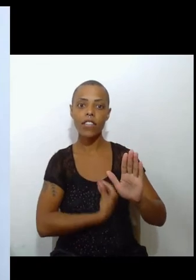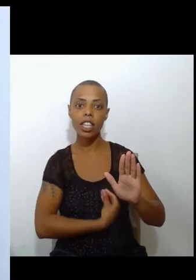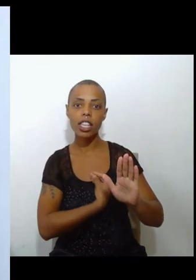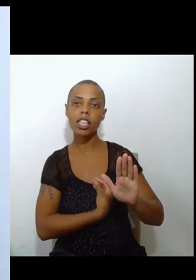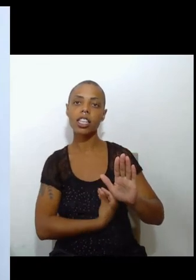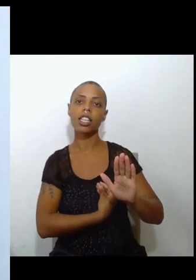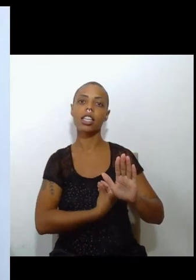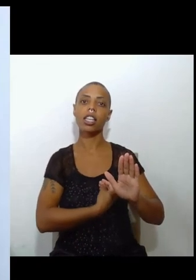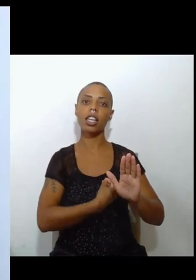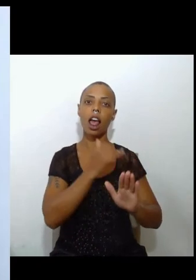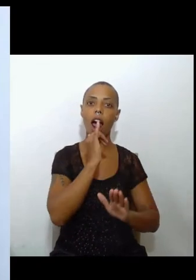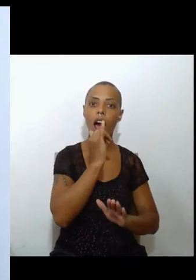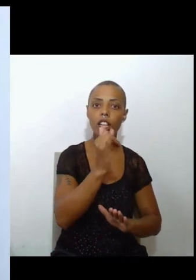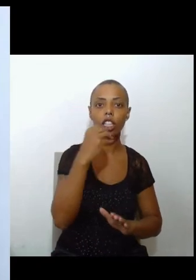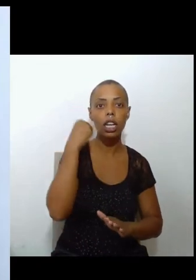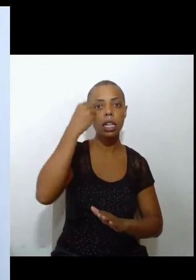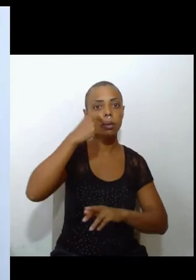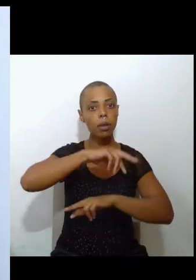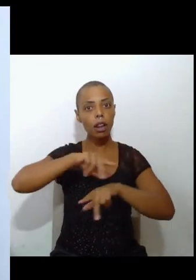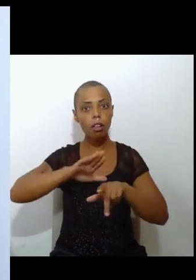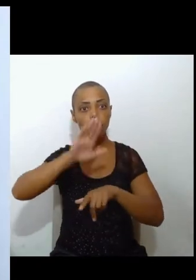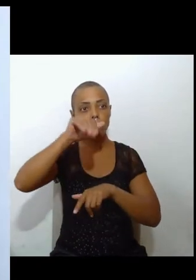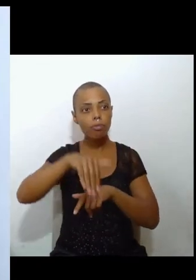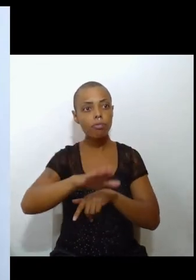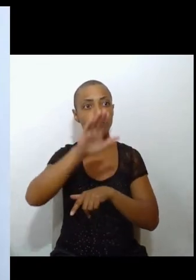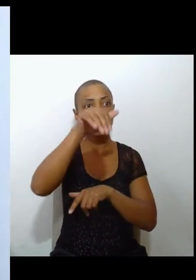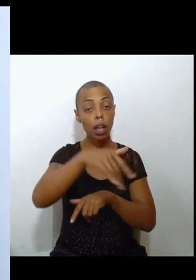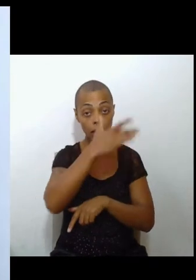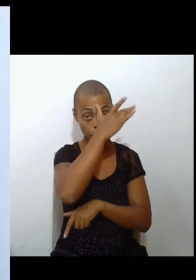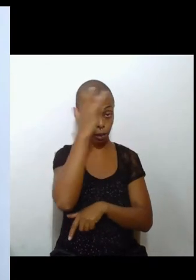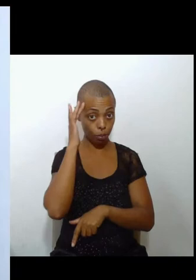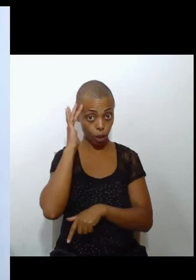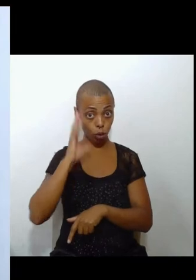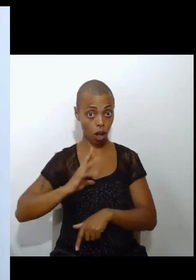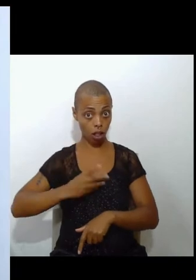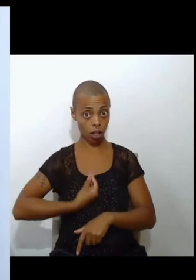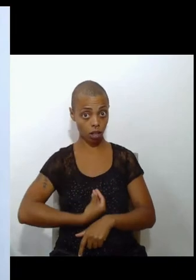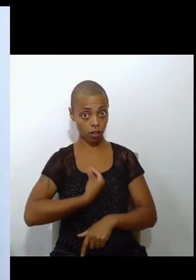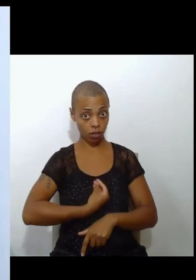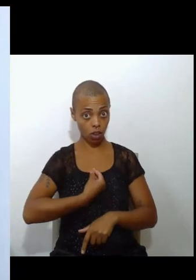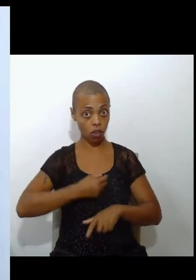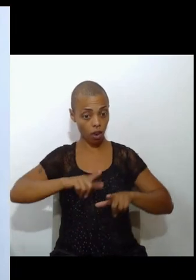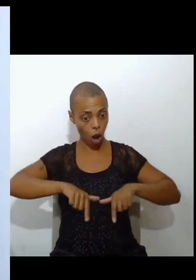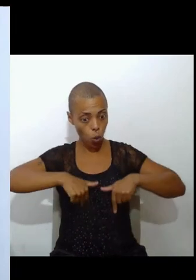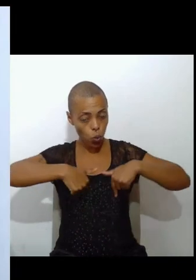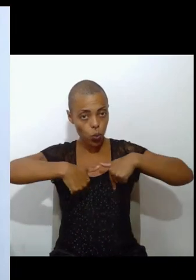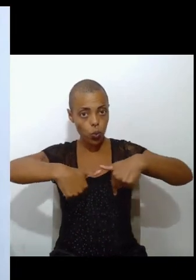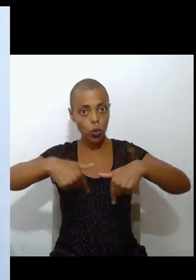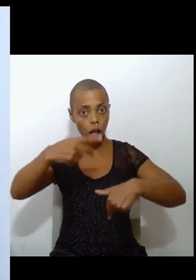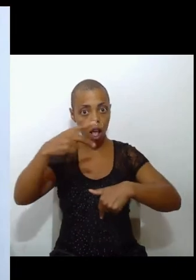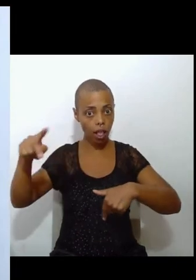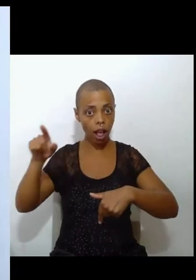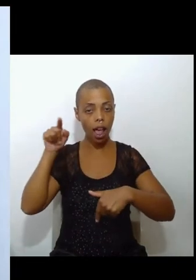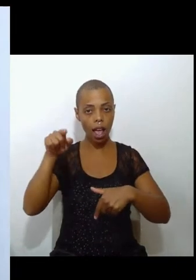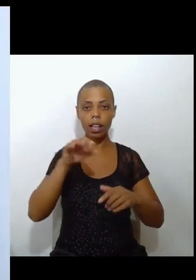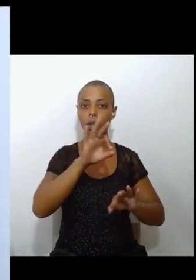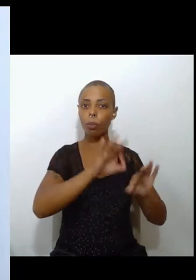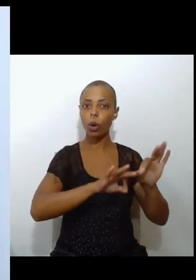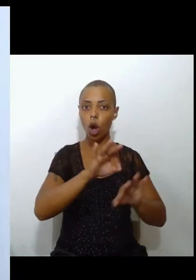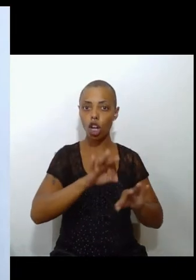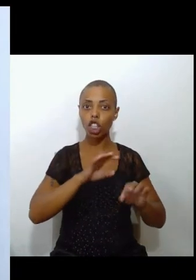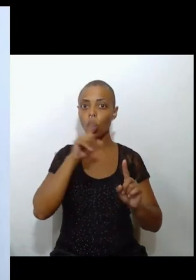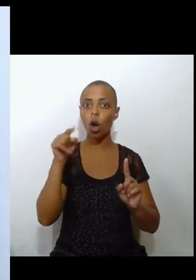trans lives narratives and lived experiences to the Forefront of their fight we aim to